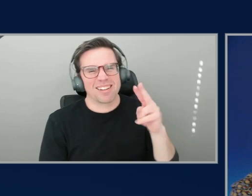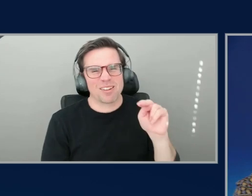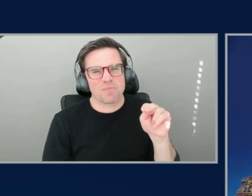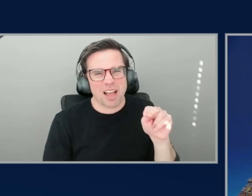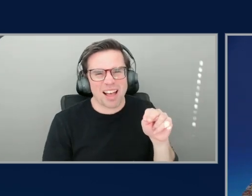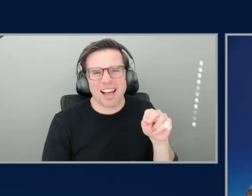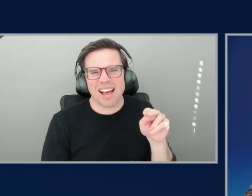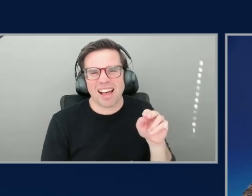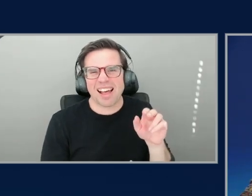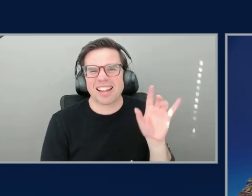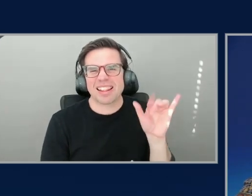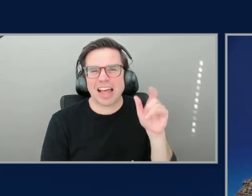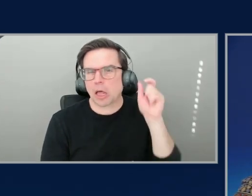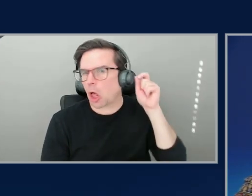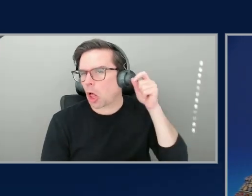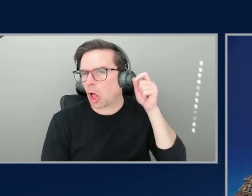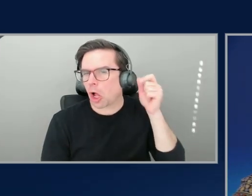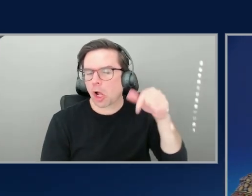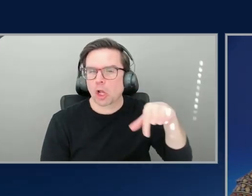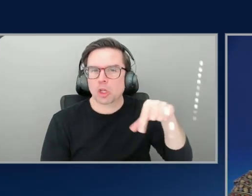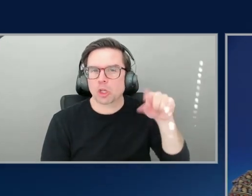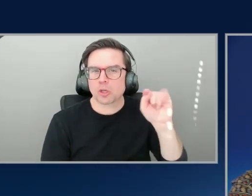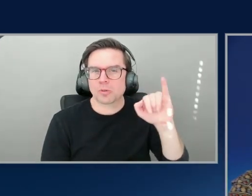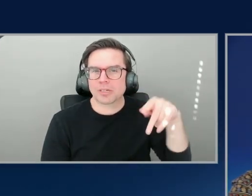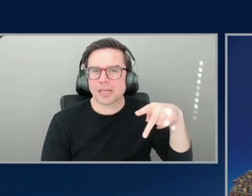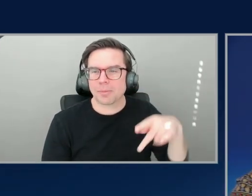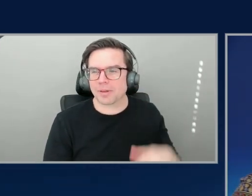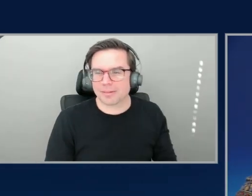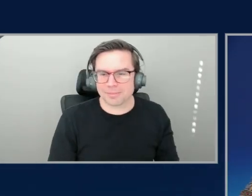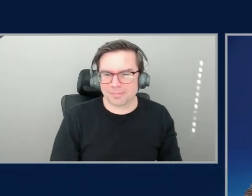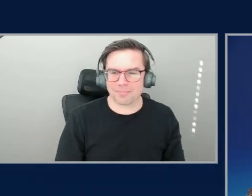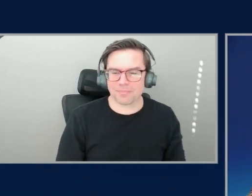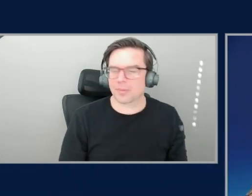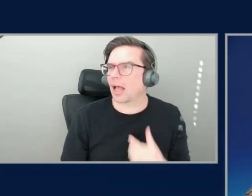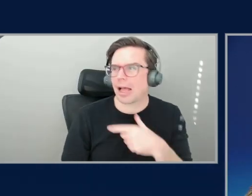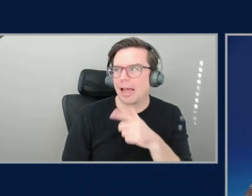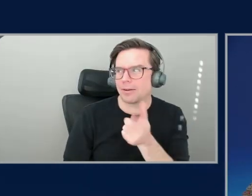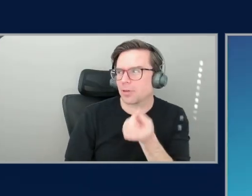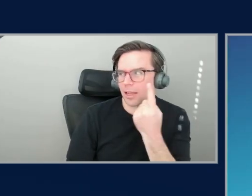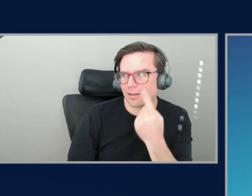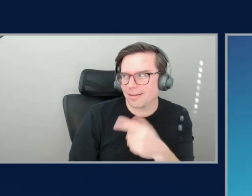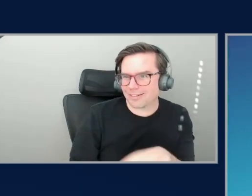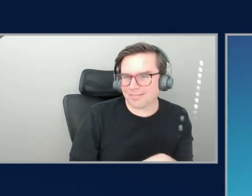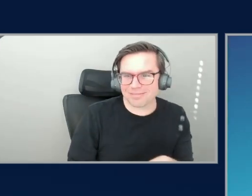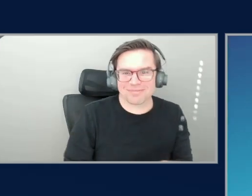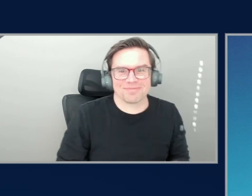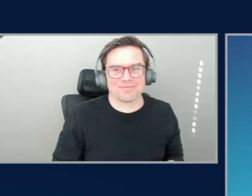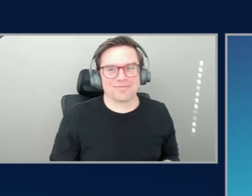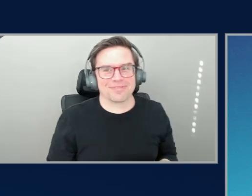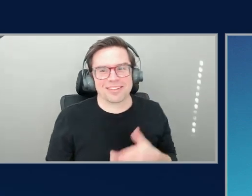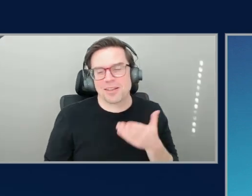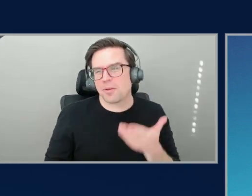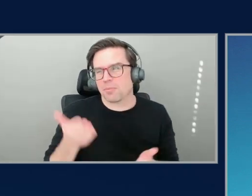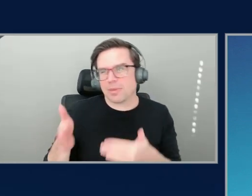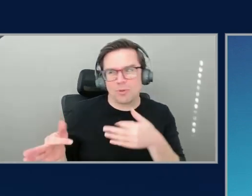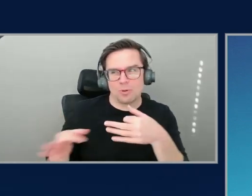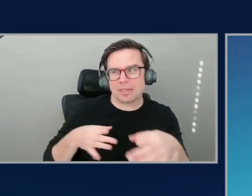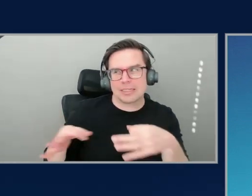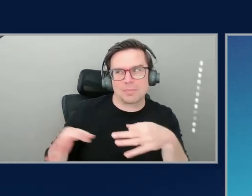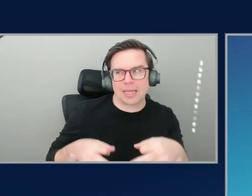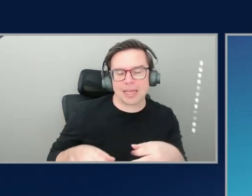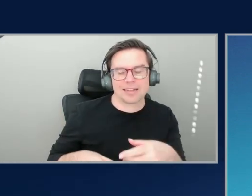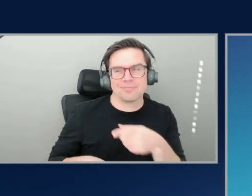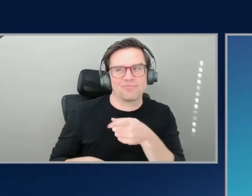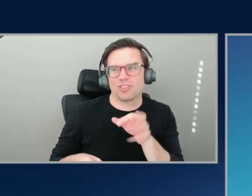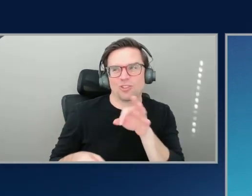I don't. So we're going to have to ask you to leave. Oh, okay. So sorry. Get your coat. You've been voted off. We took a vote. I'm the only